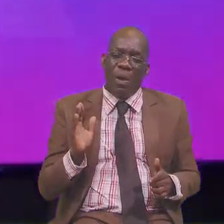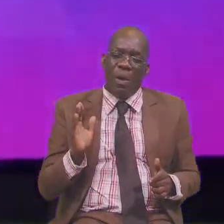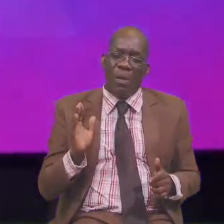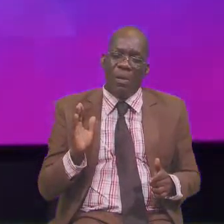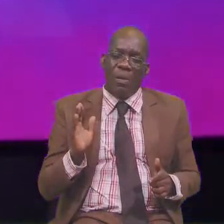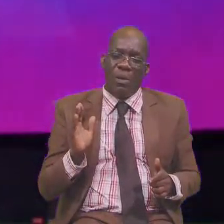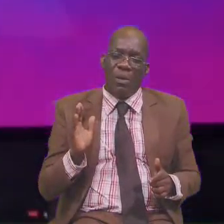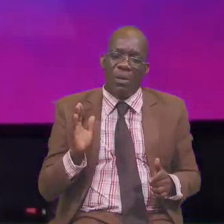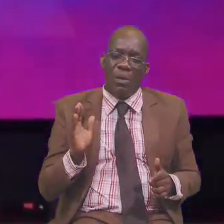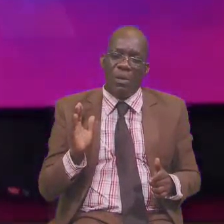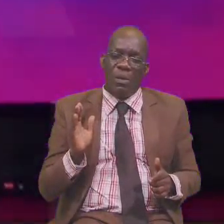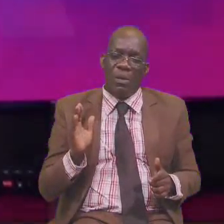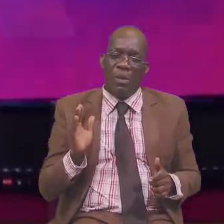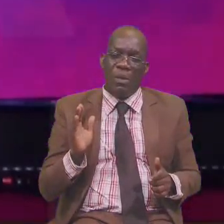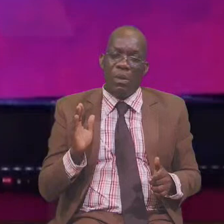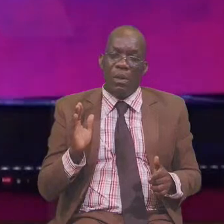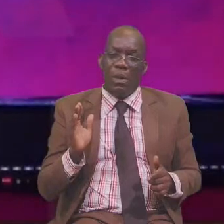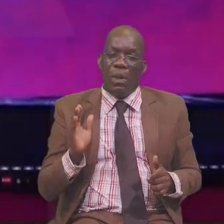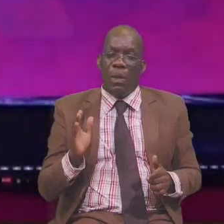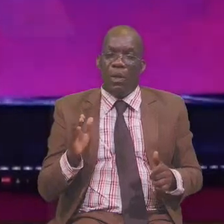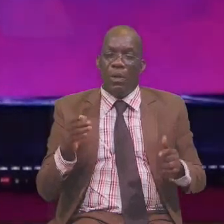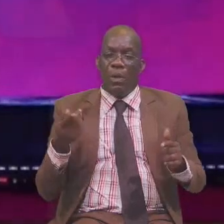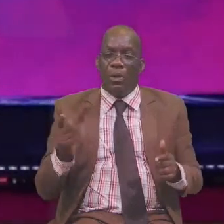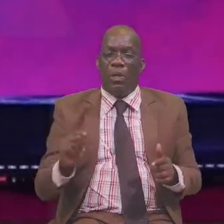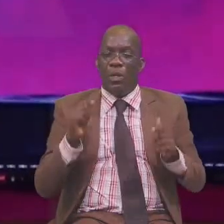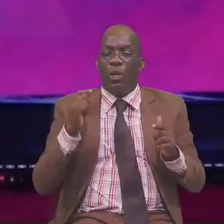God. Come on, sing the splendor of the King.